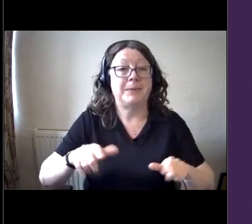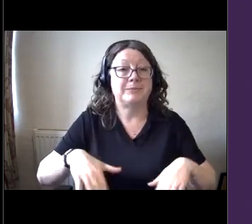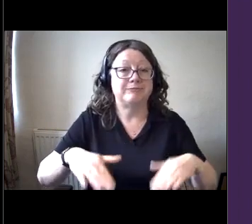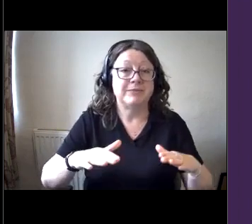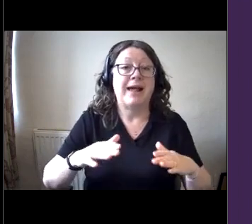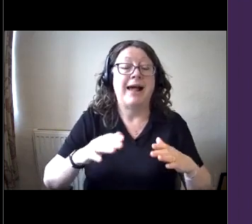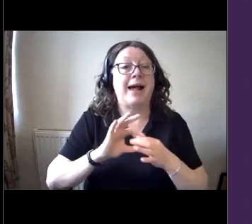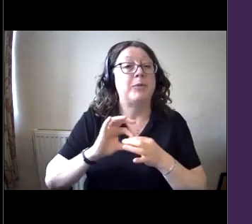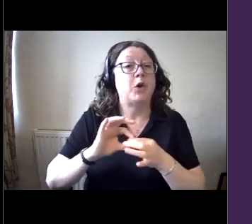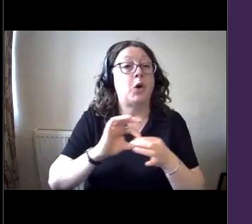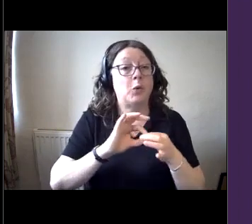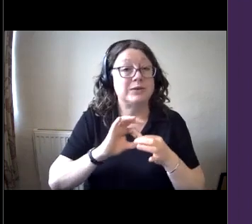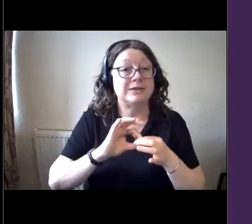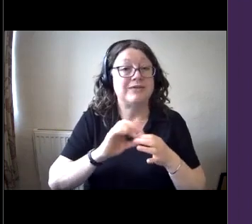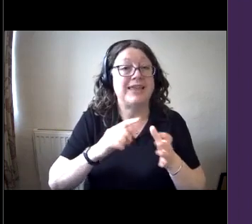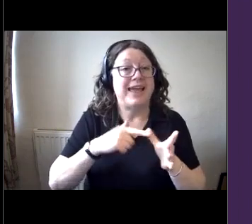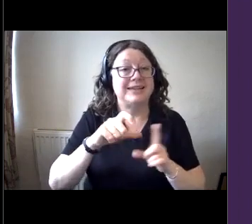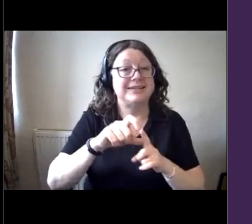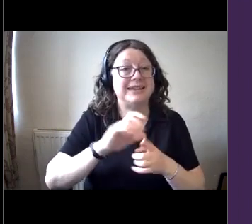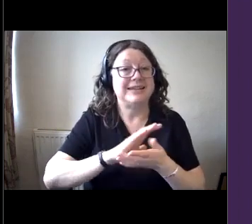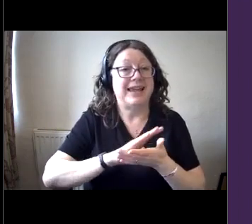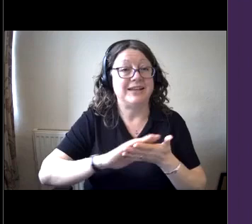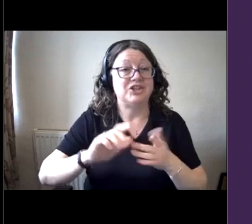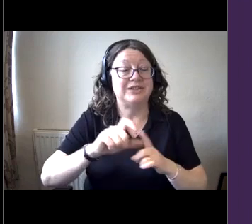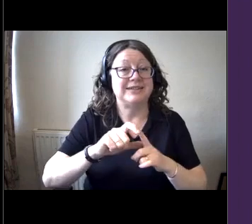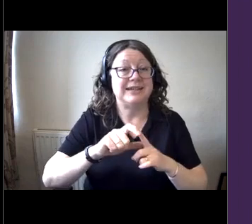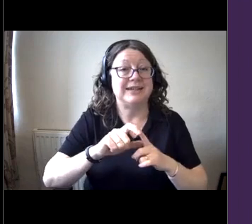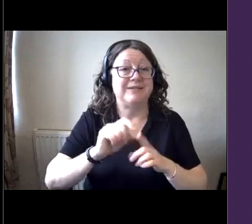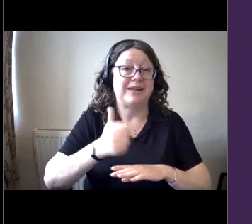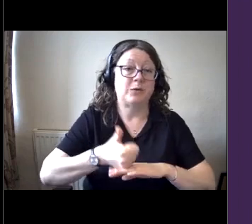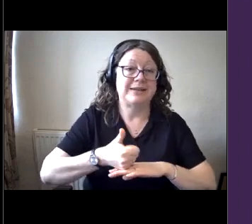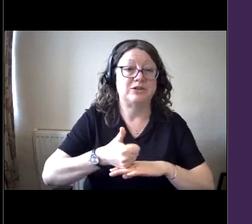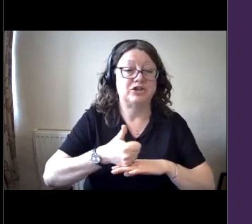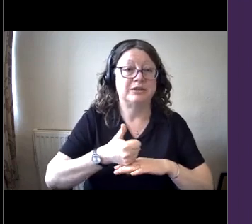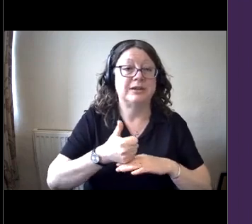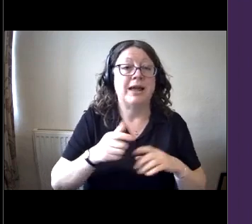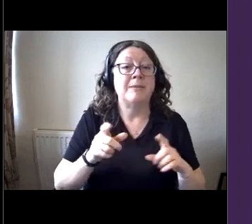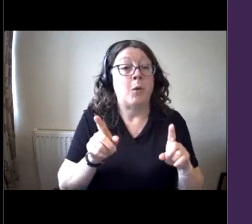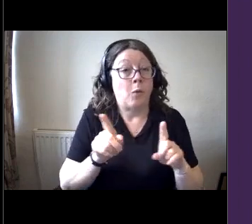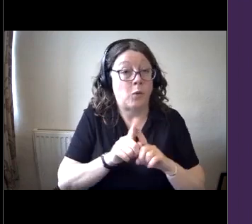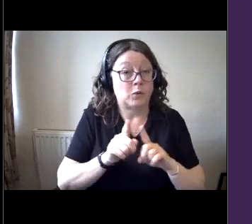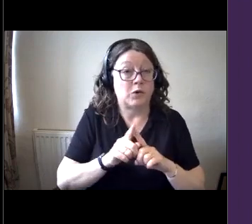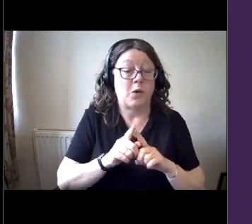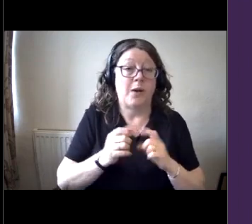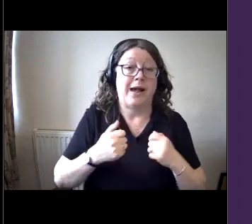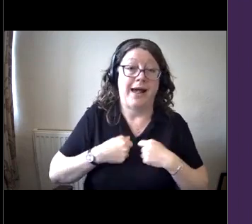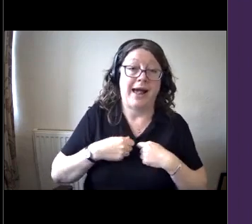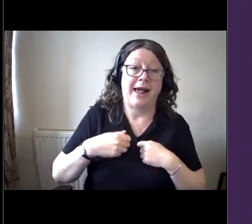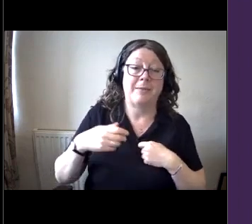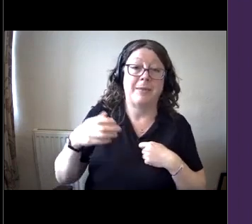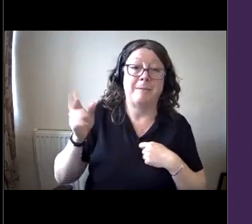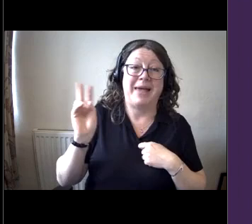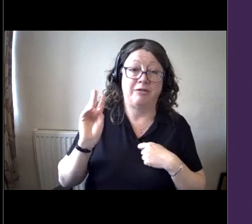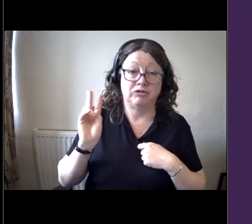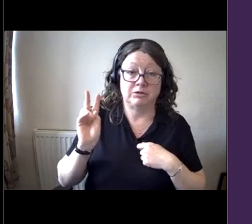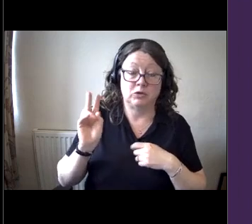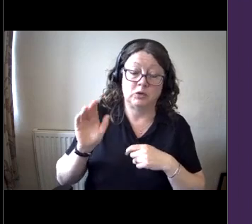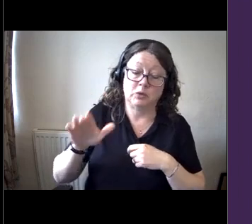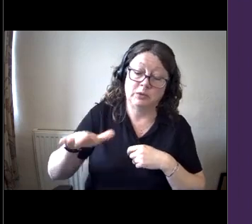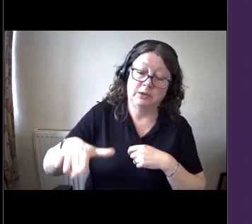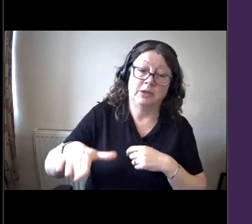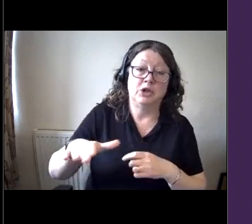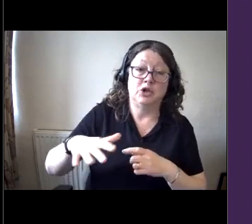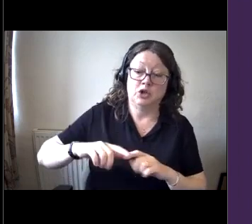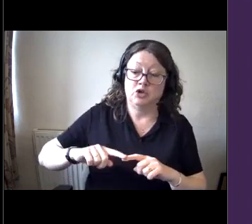Foundation, but more importantly, I am also parent to a neurodivergent family. So I think that's far more important